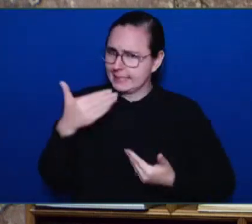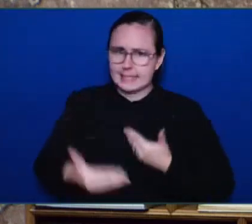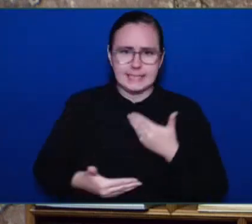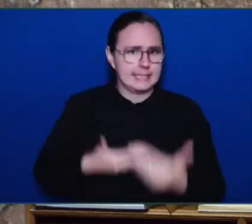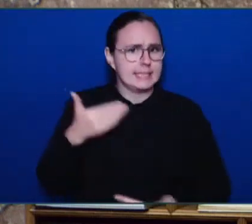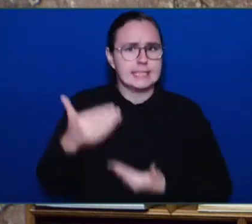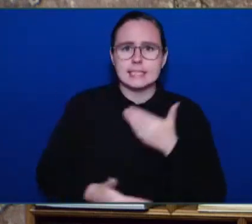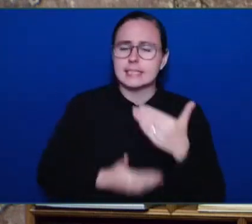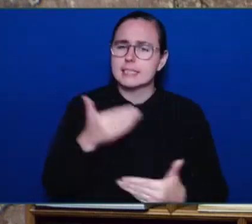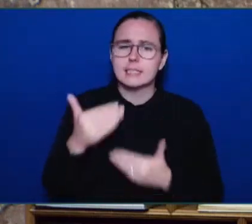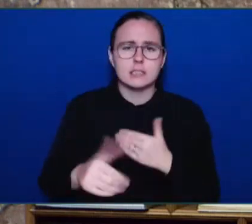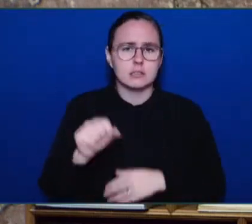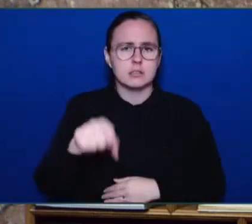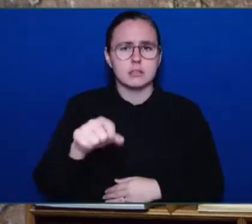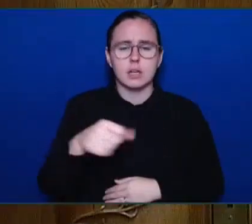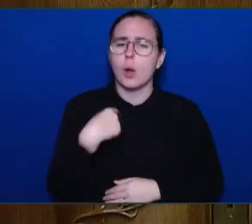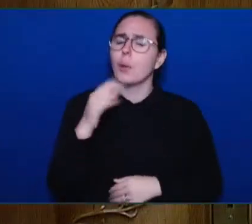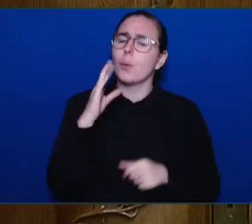are safe.